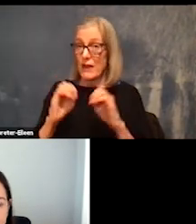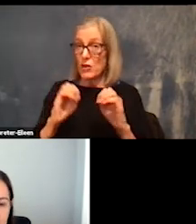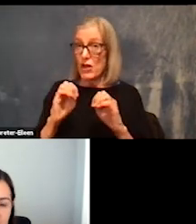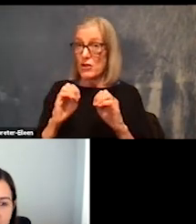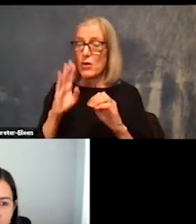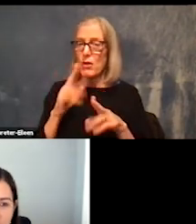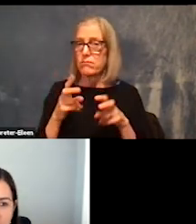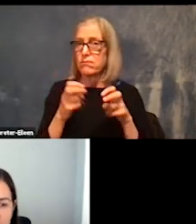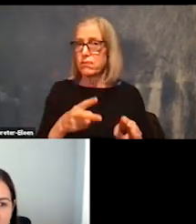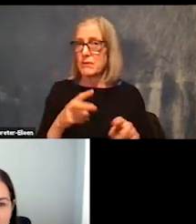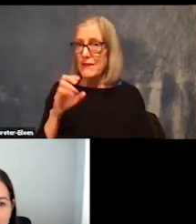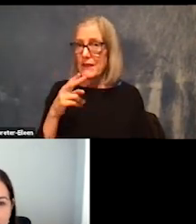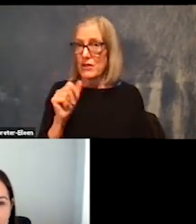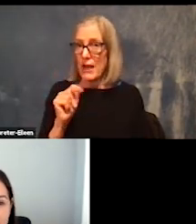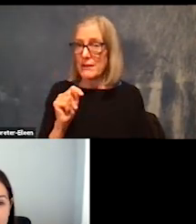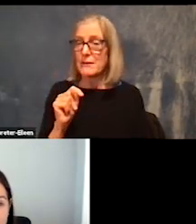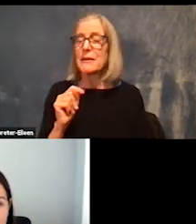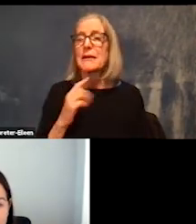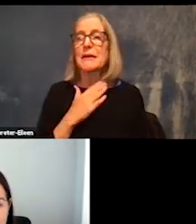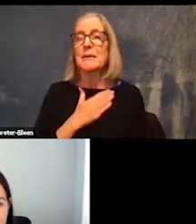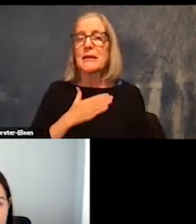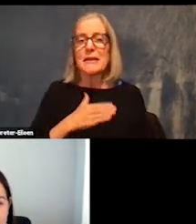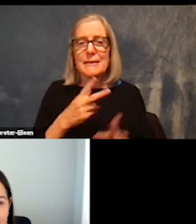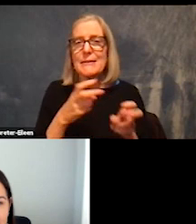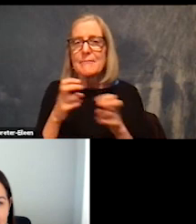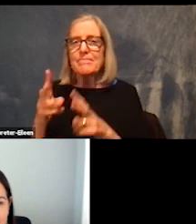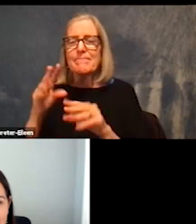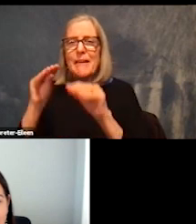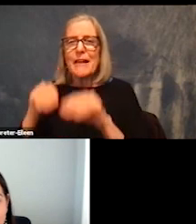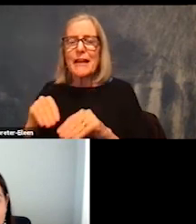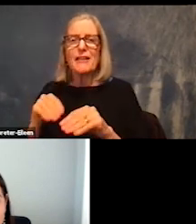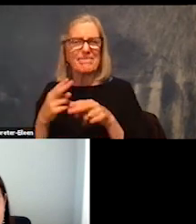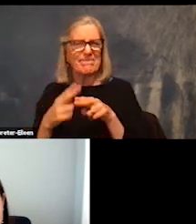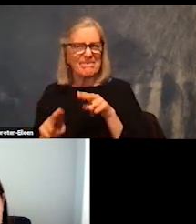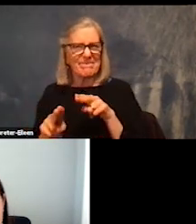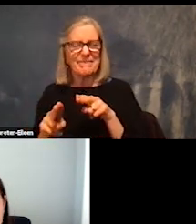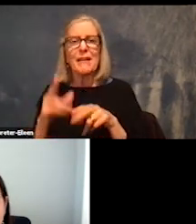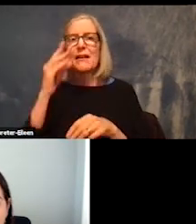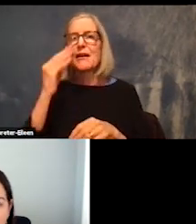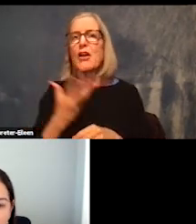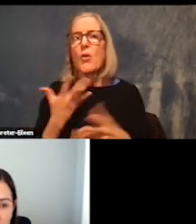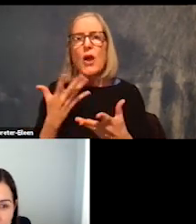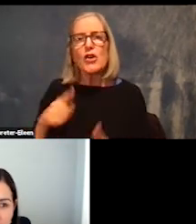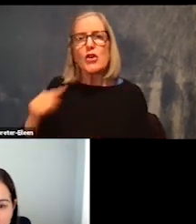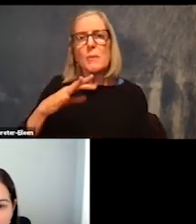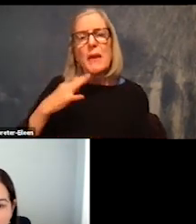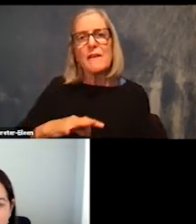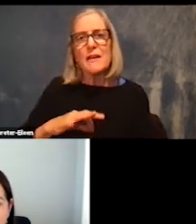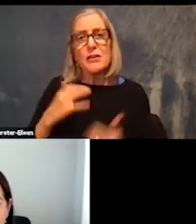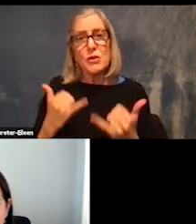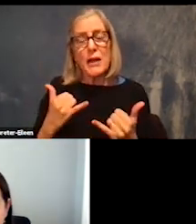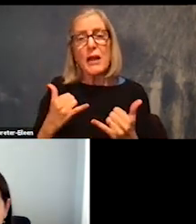So if you just take a few minutes to fill that out, it's very brief, but it just lets us know some things that were helpful from today and also looking